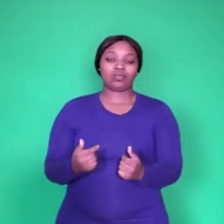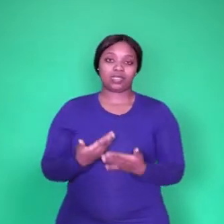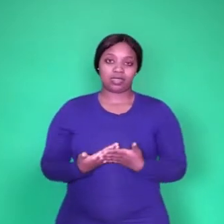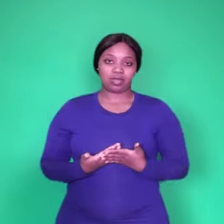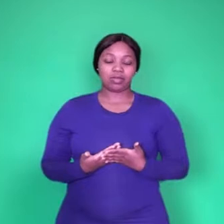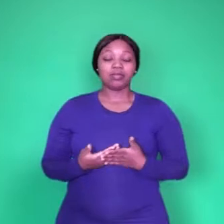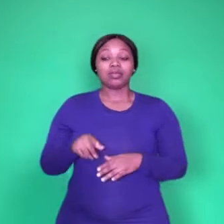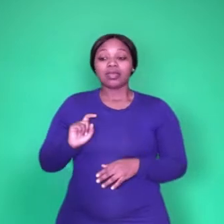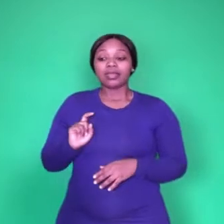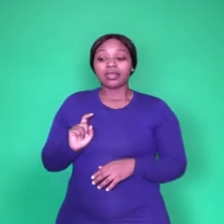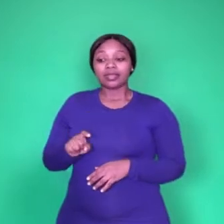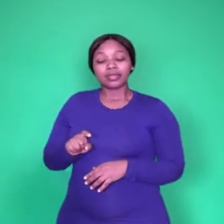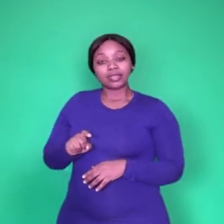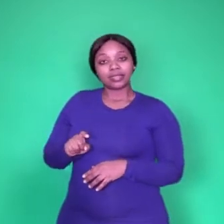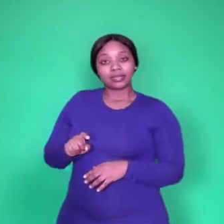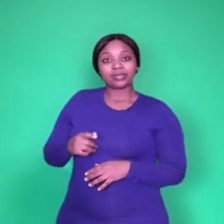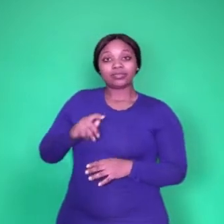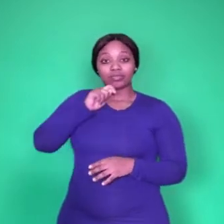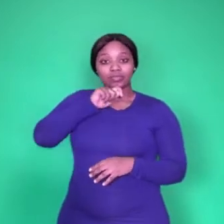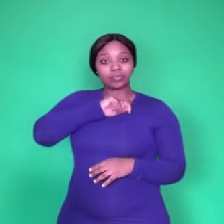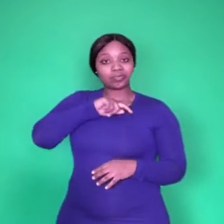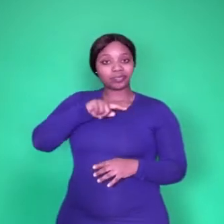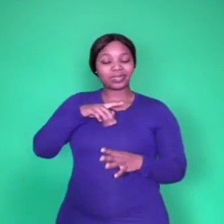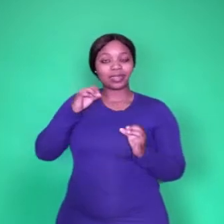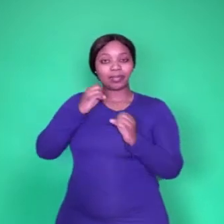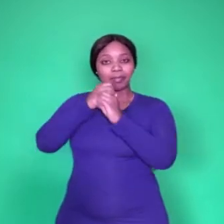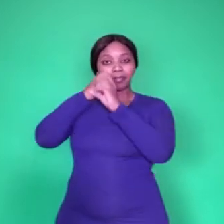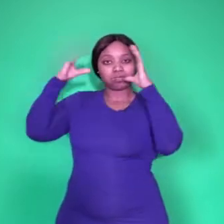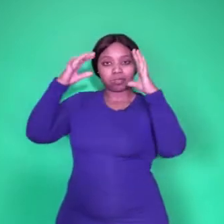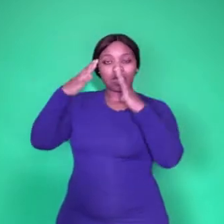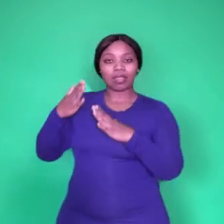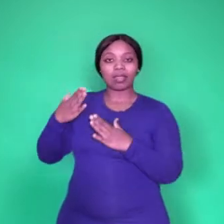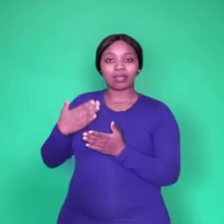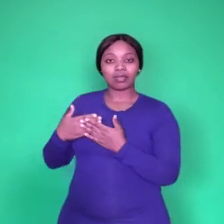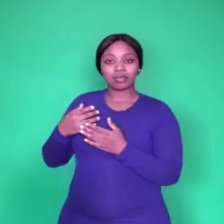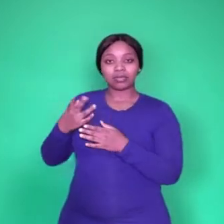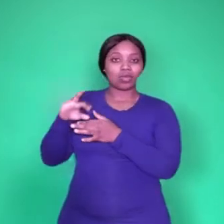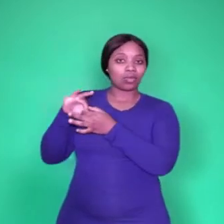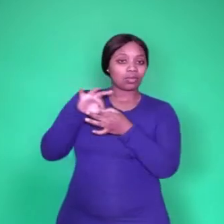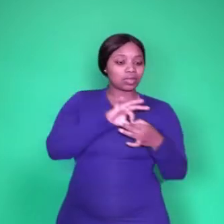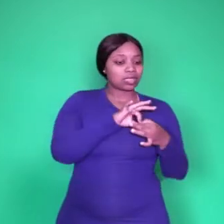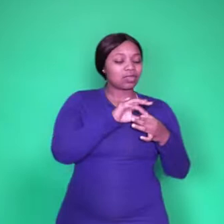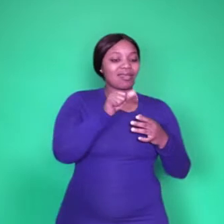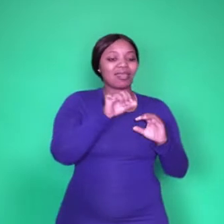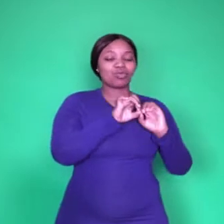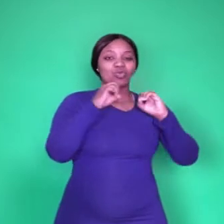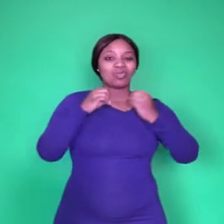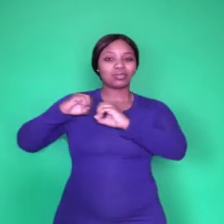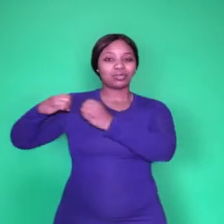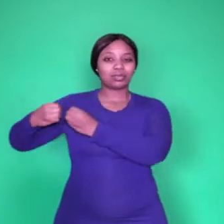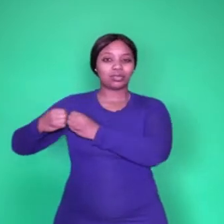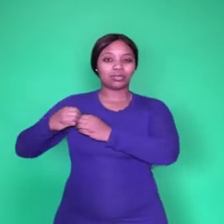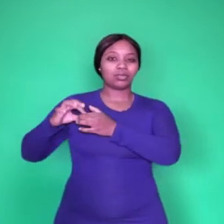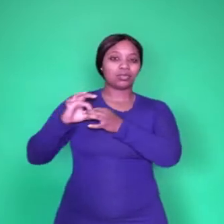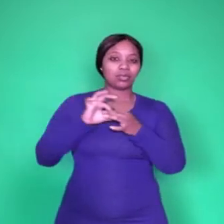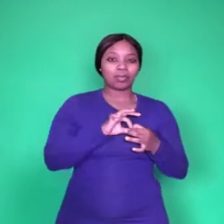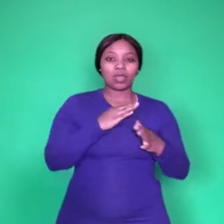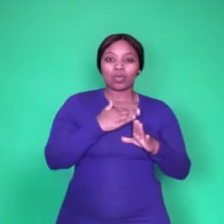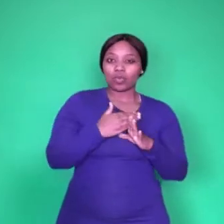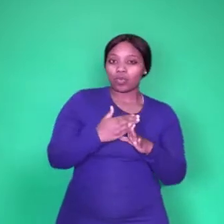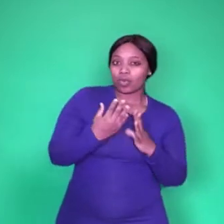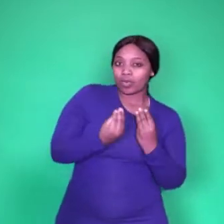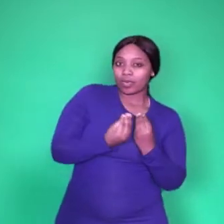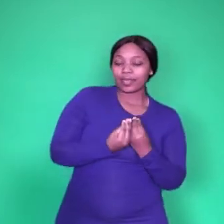is actually, it's FlowMinder, also in partnership with other organizations now, has been also applied in other